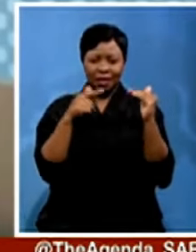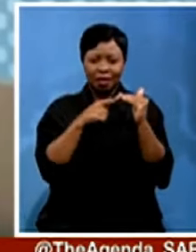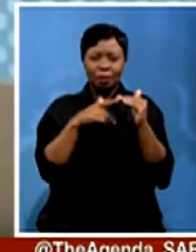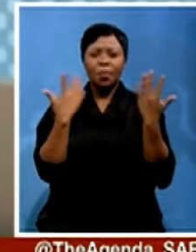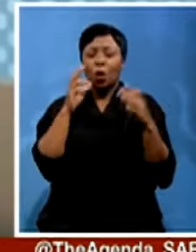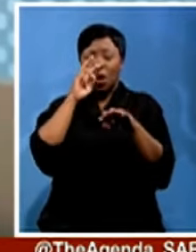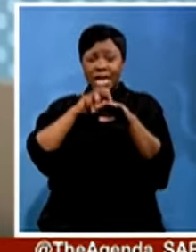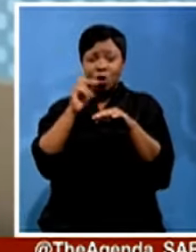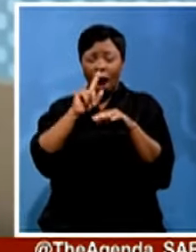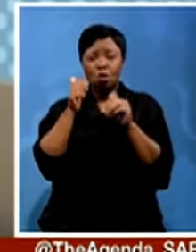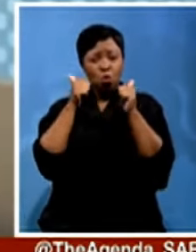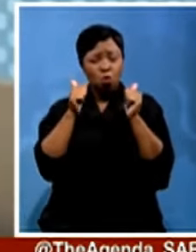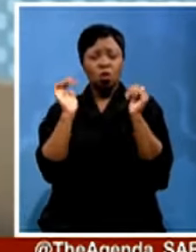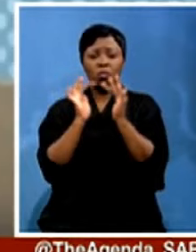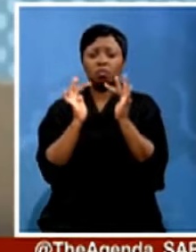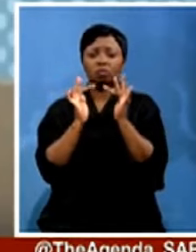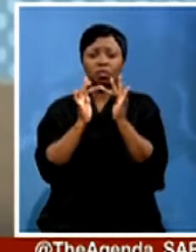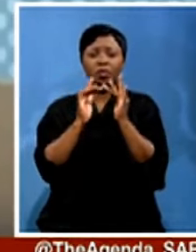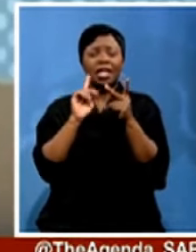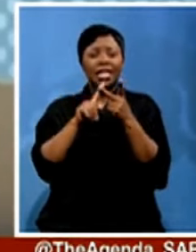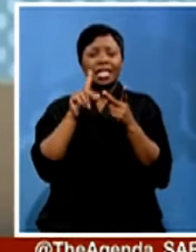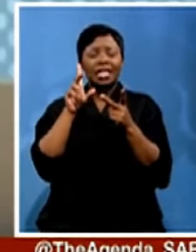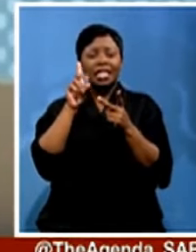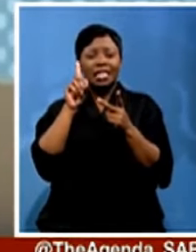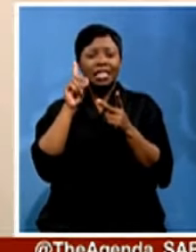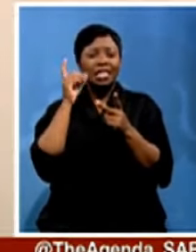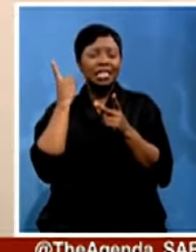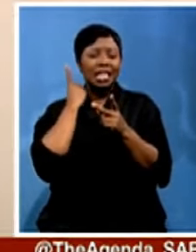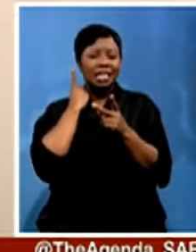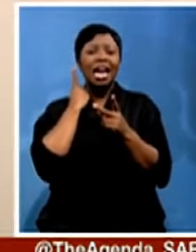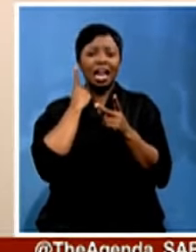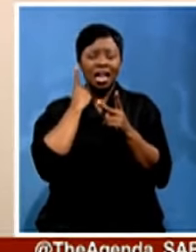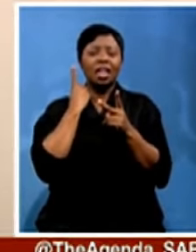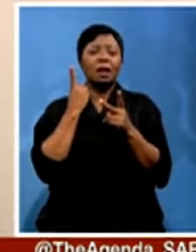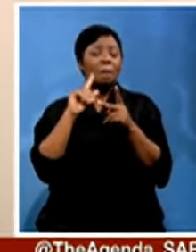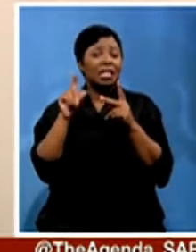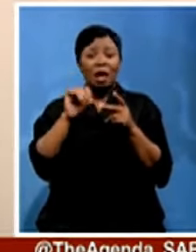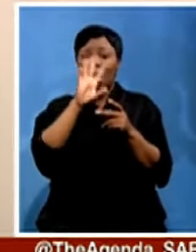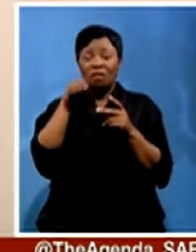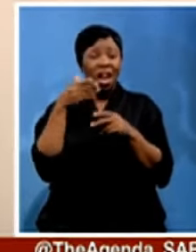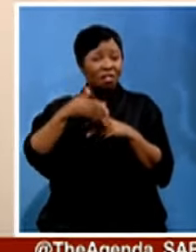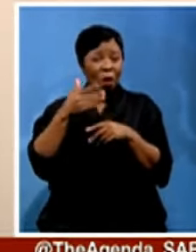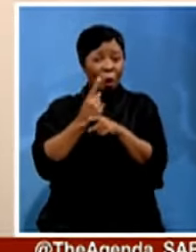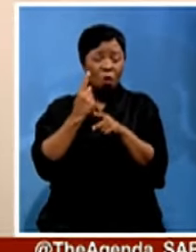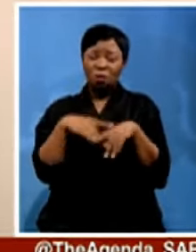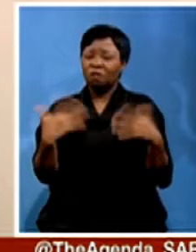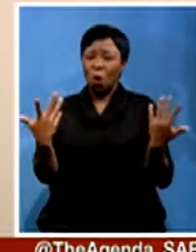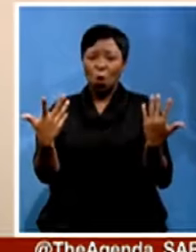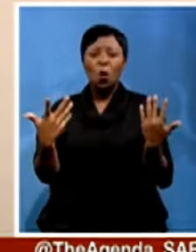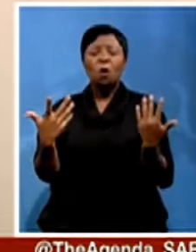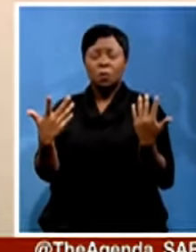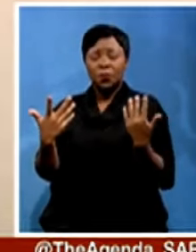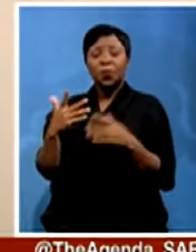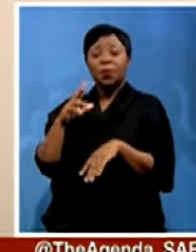of data, not always available in South Africa. It requires the latest technology in terms